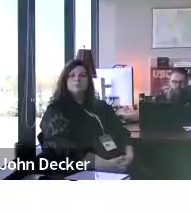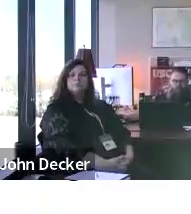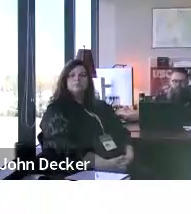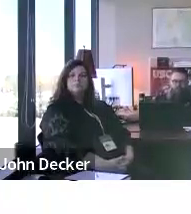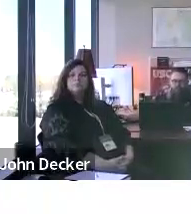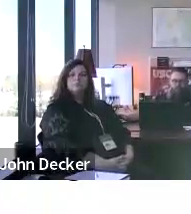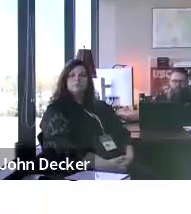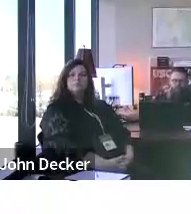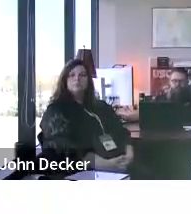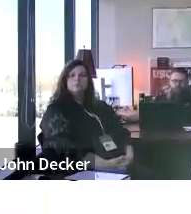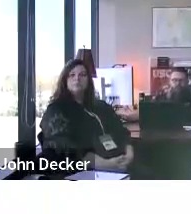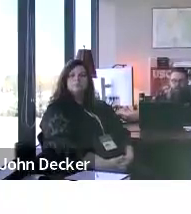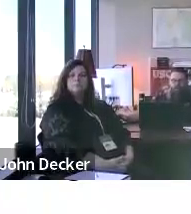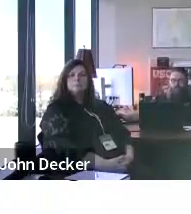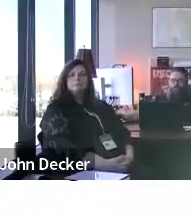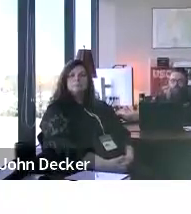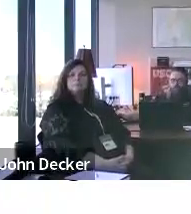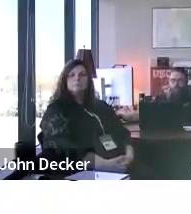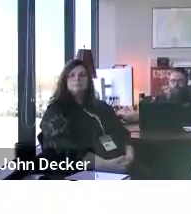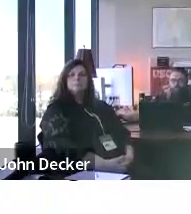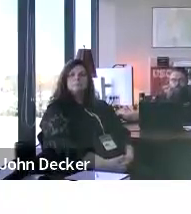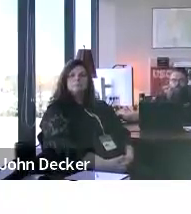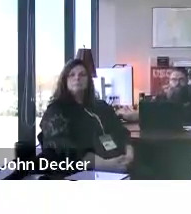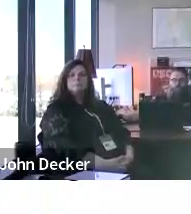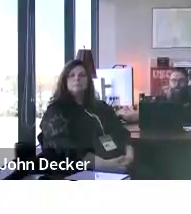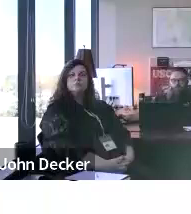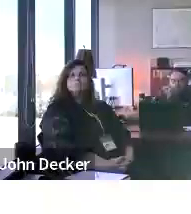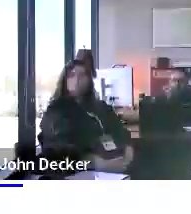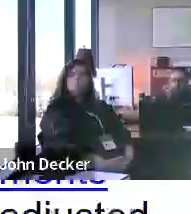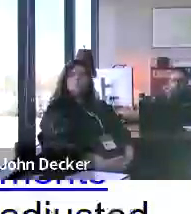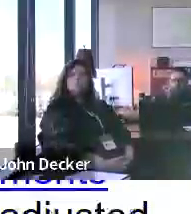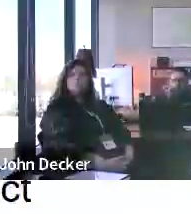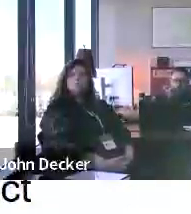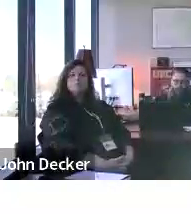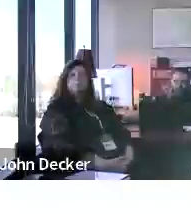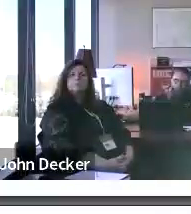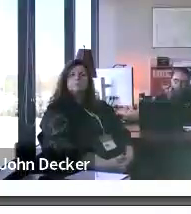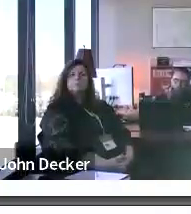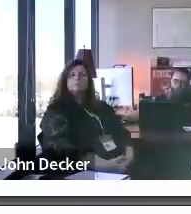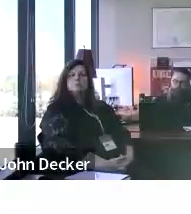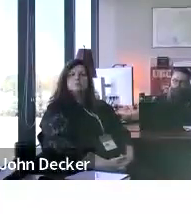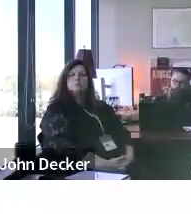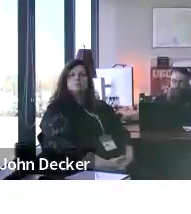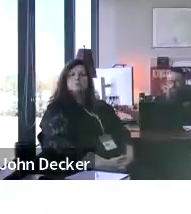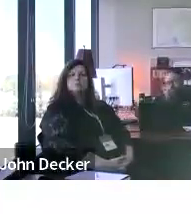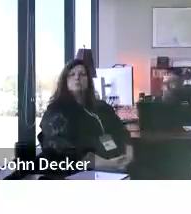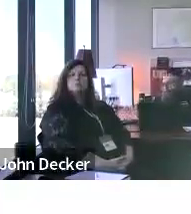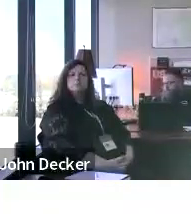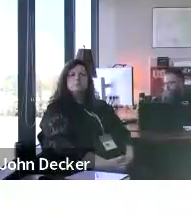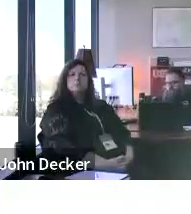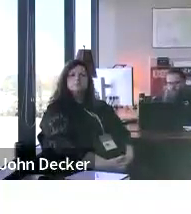that January 1st is the final incremental rate adjustment that will be going on. All